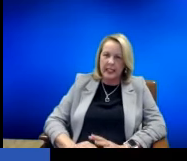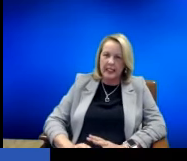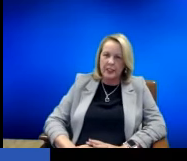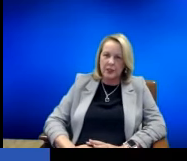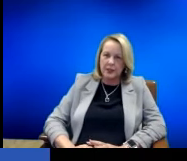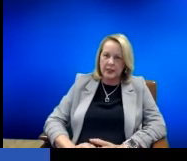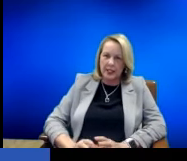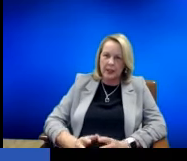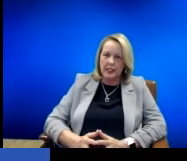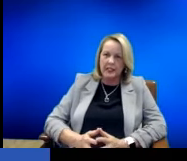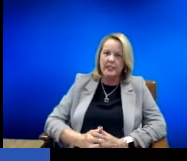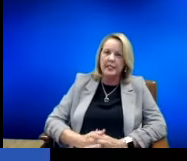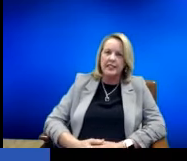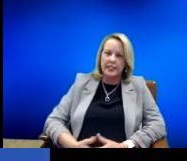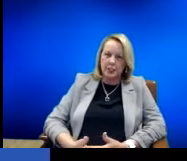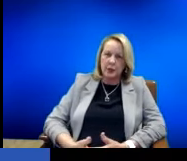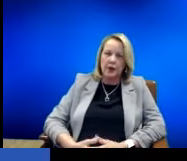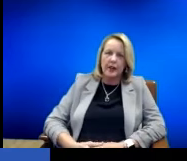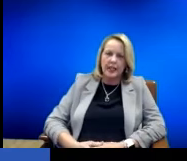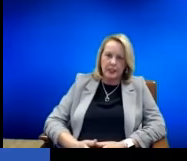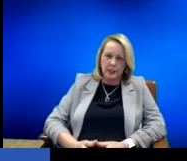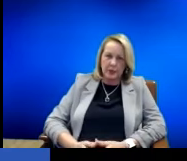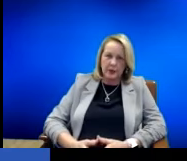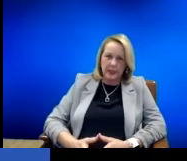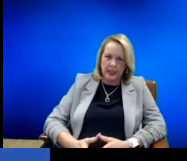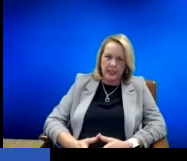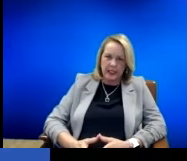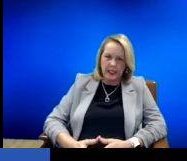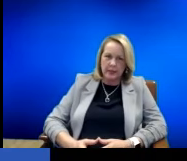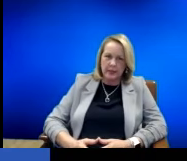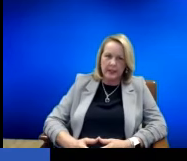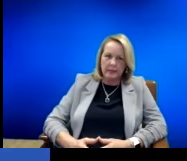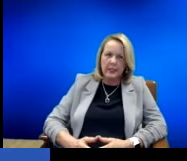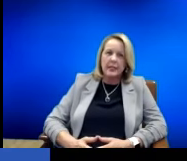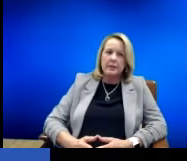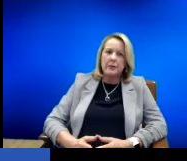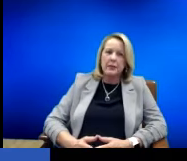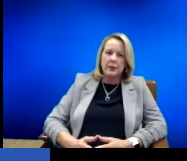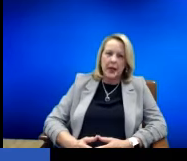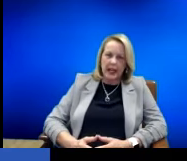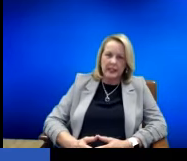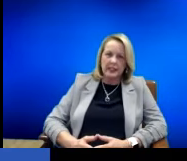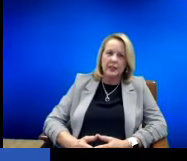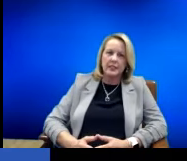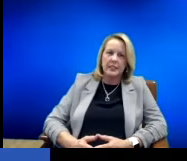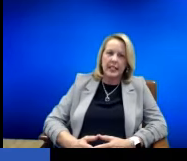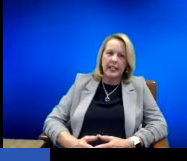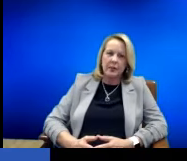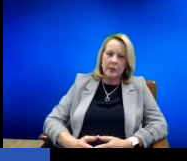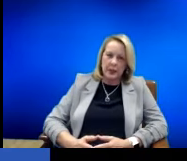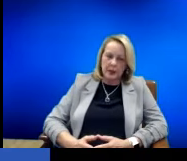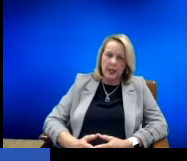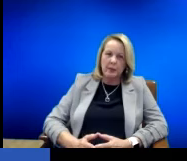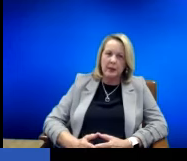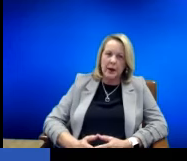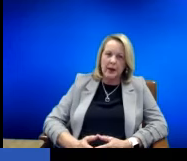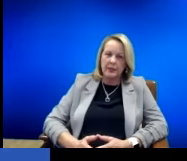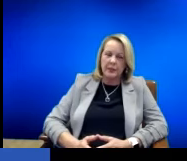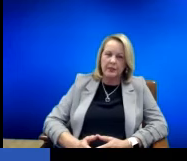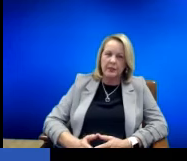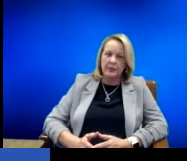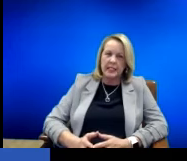that unless you have told us that you are eligible for the exception. But if you haven't told us that, we will help